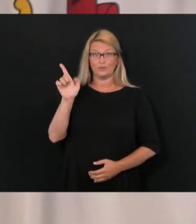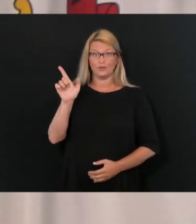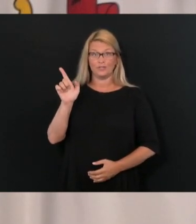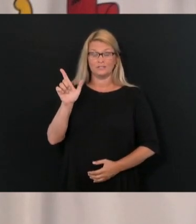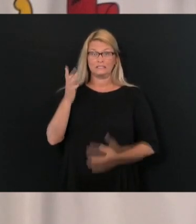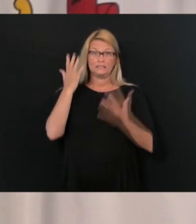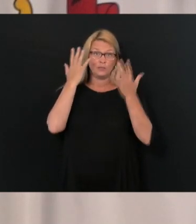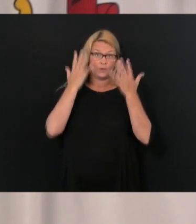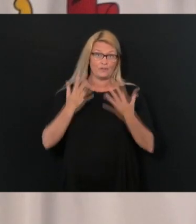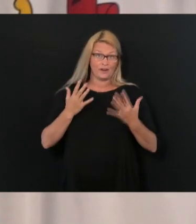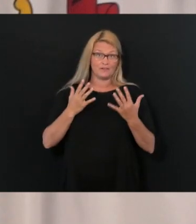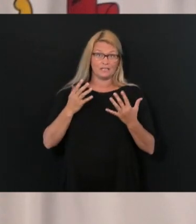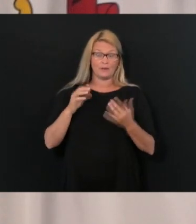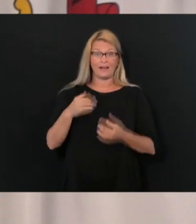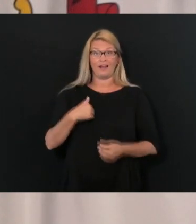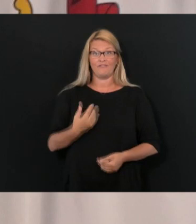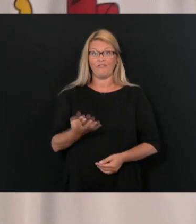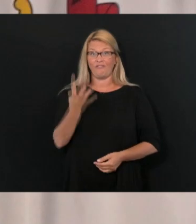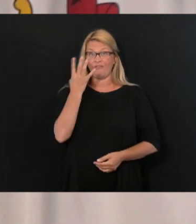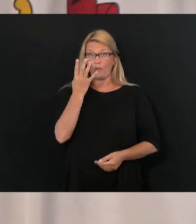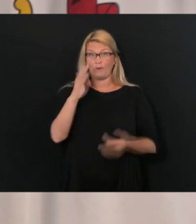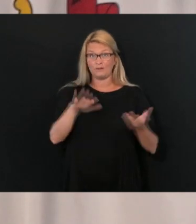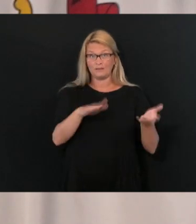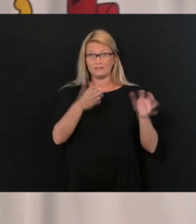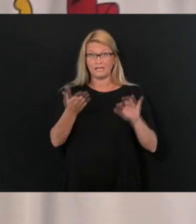Regretfully, we've lost 4 more West Virginians.